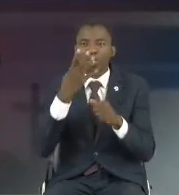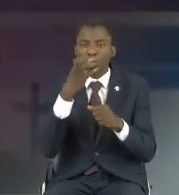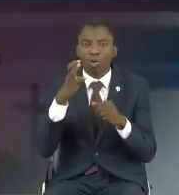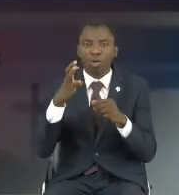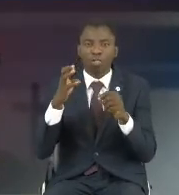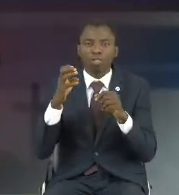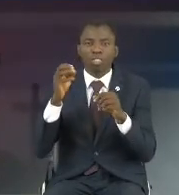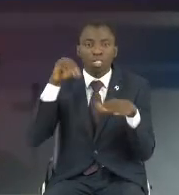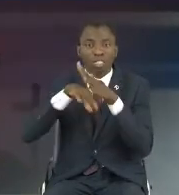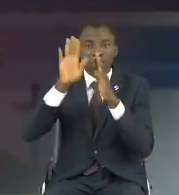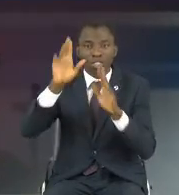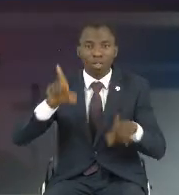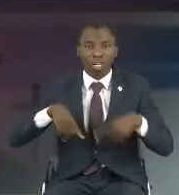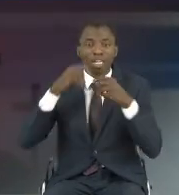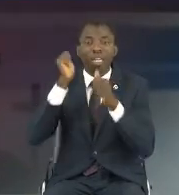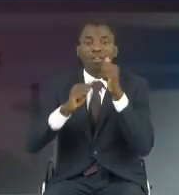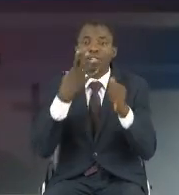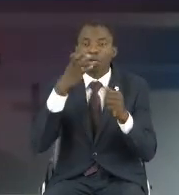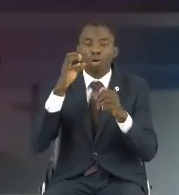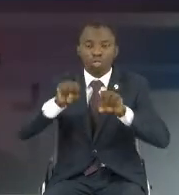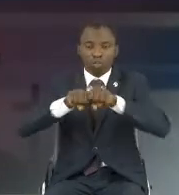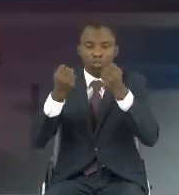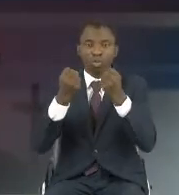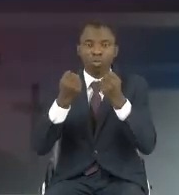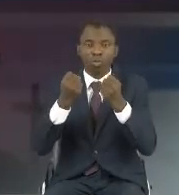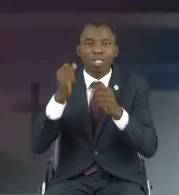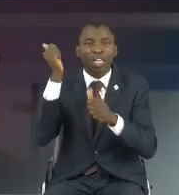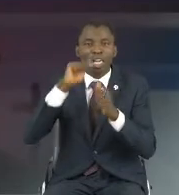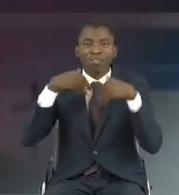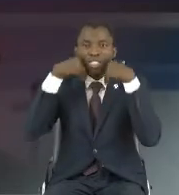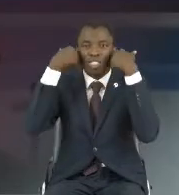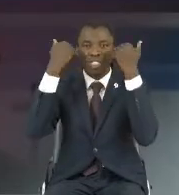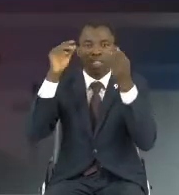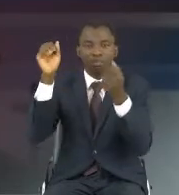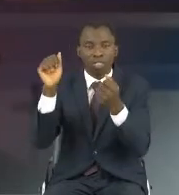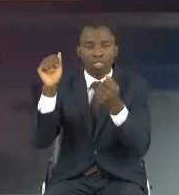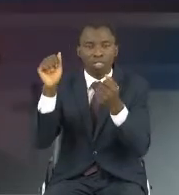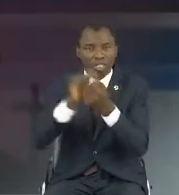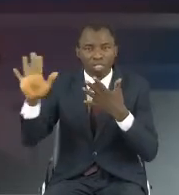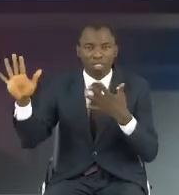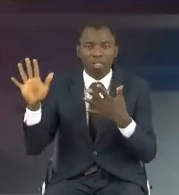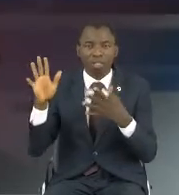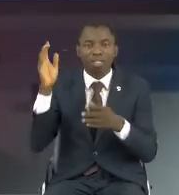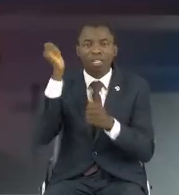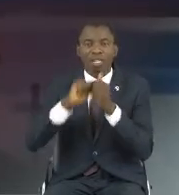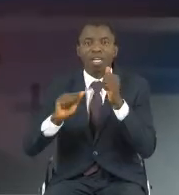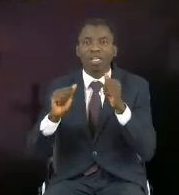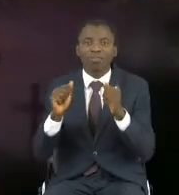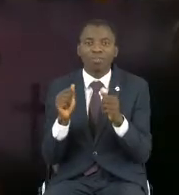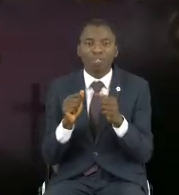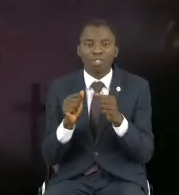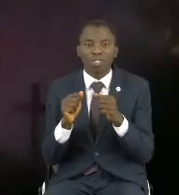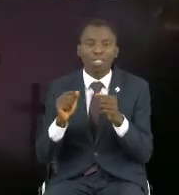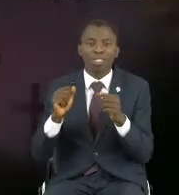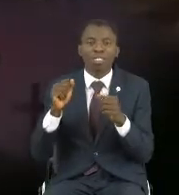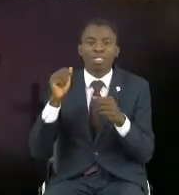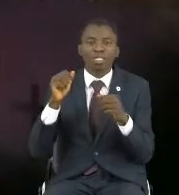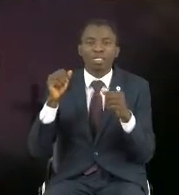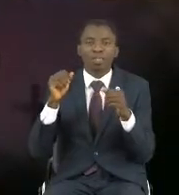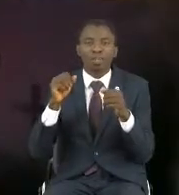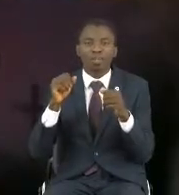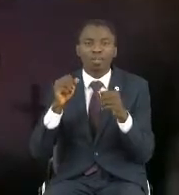curse broken. Every chain shattered. Every prison opened.